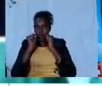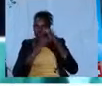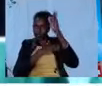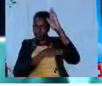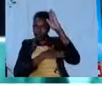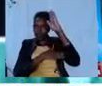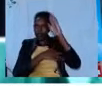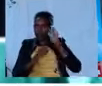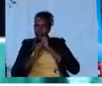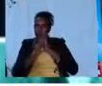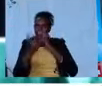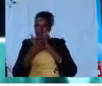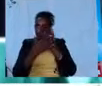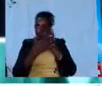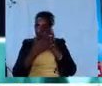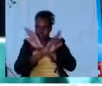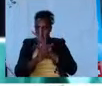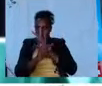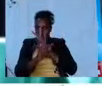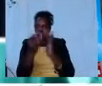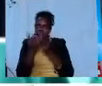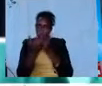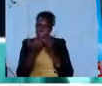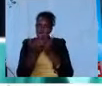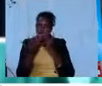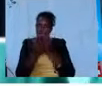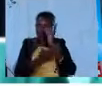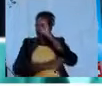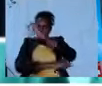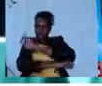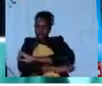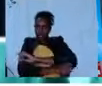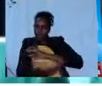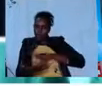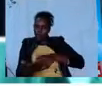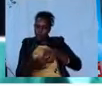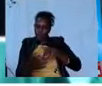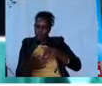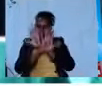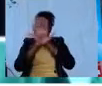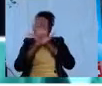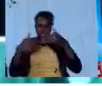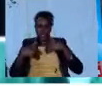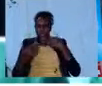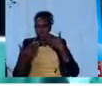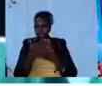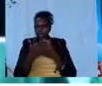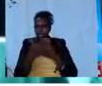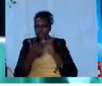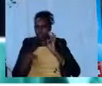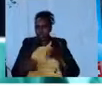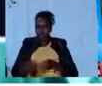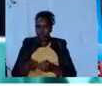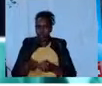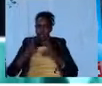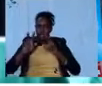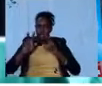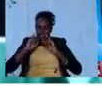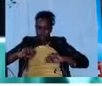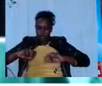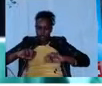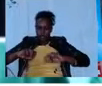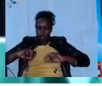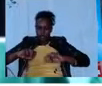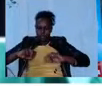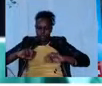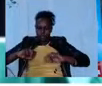our guard through the night. Keep us in your care through the day, walking in the light, bearing witness to your ways, seeking first your